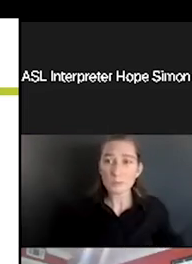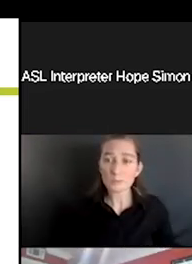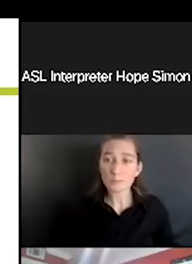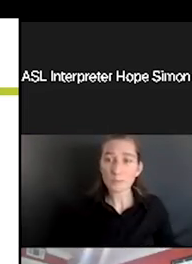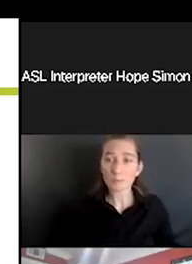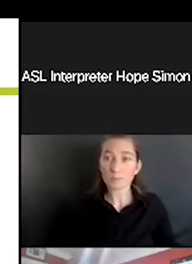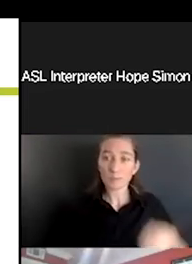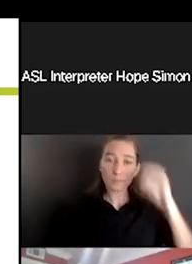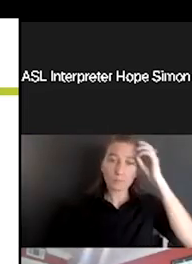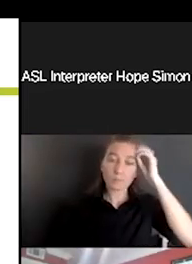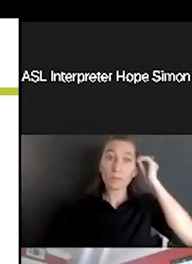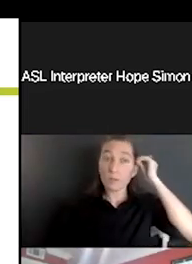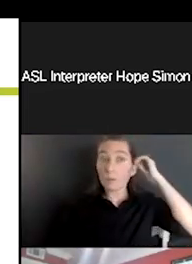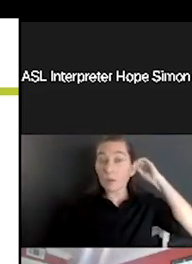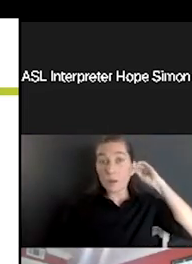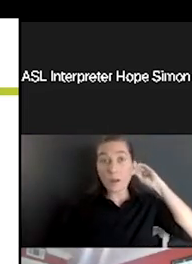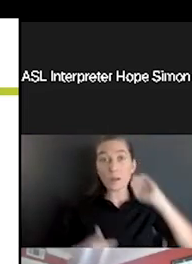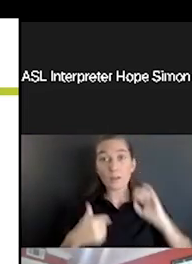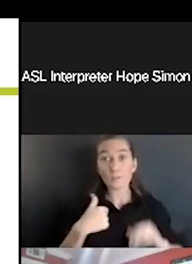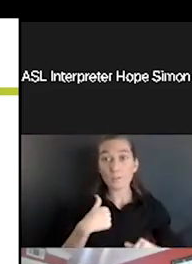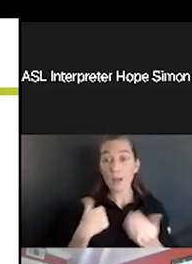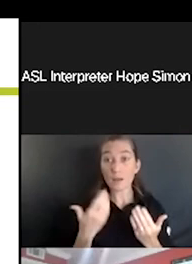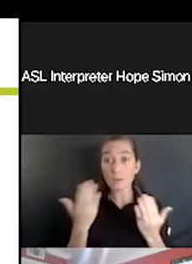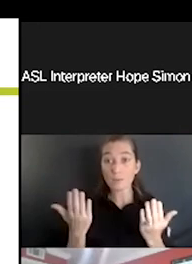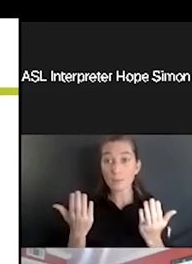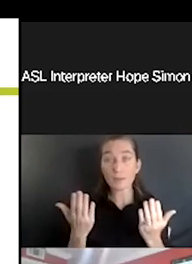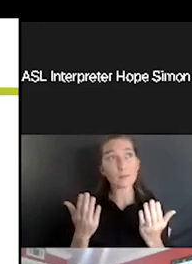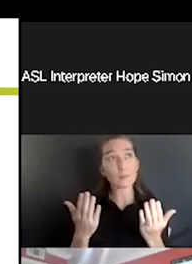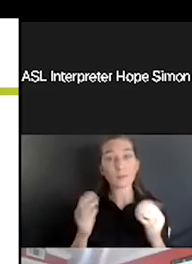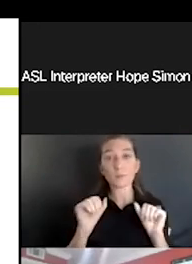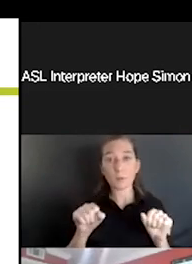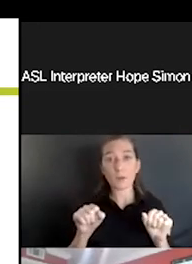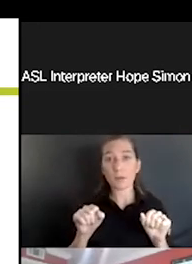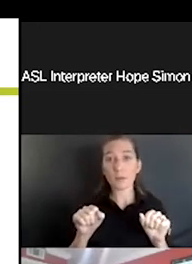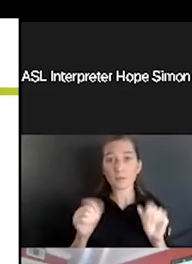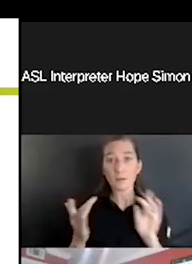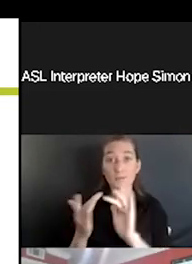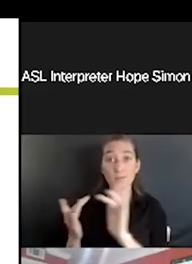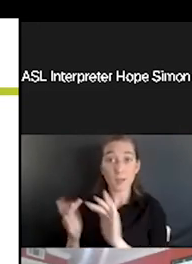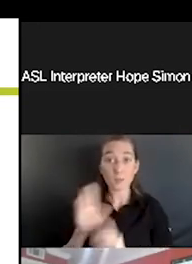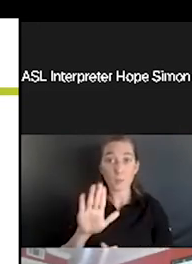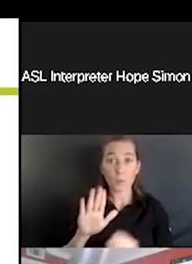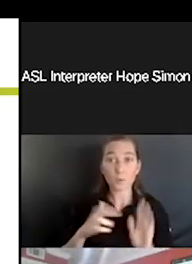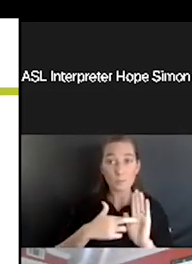So I would recommend that you can obviously reach your representatives